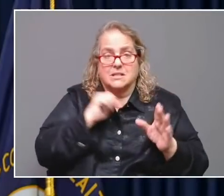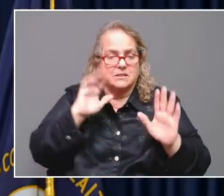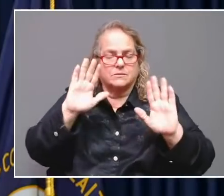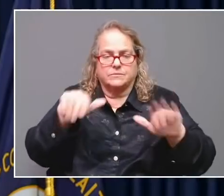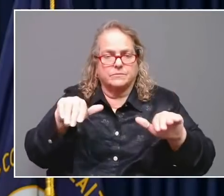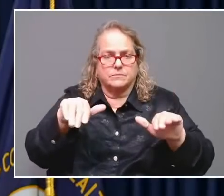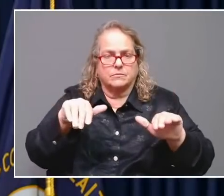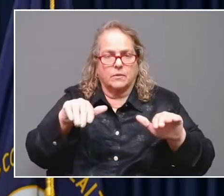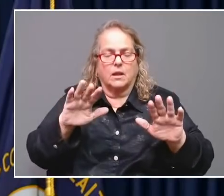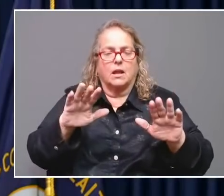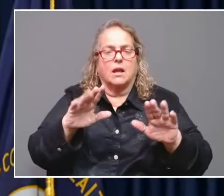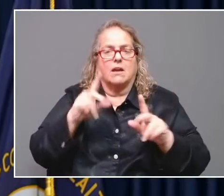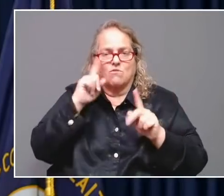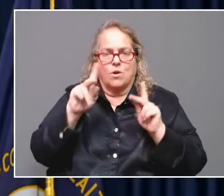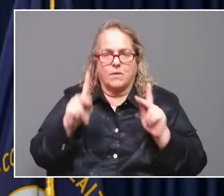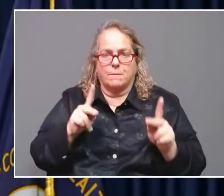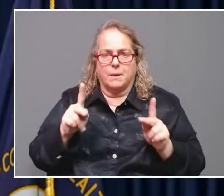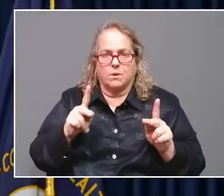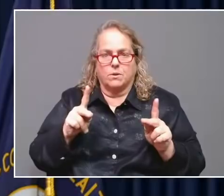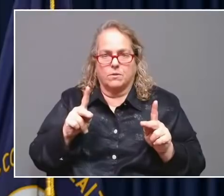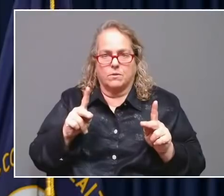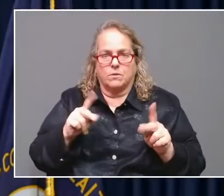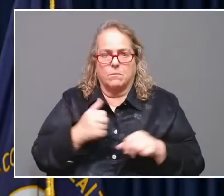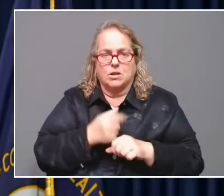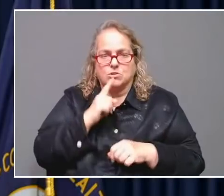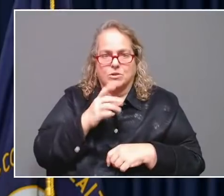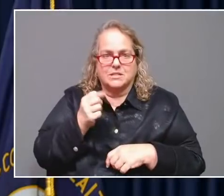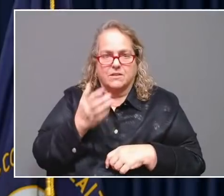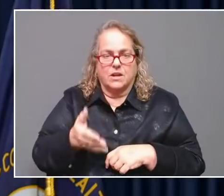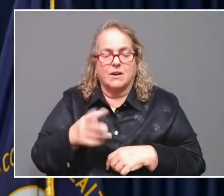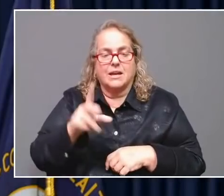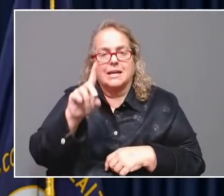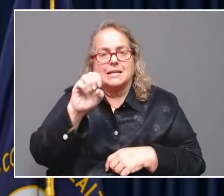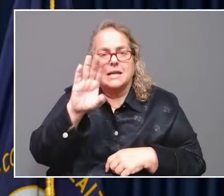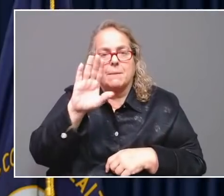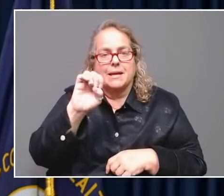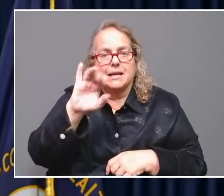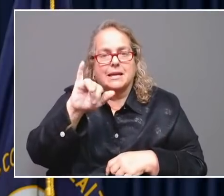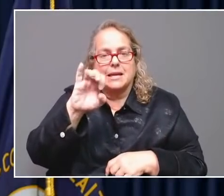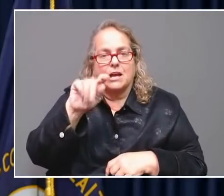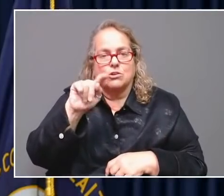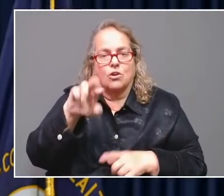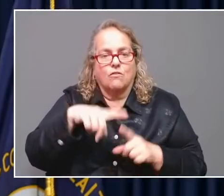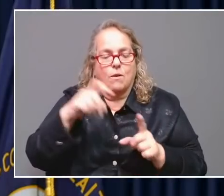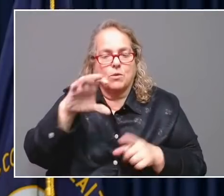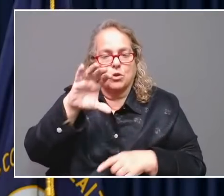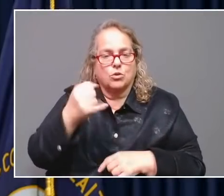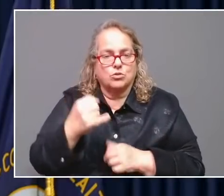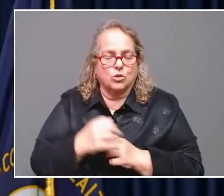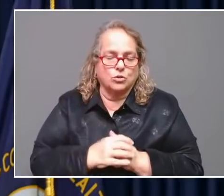sure it's in that final budget. Debbie Yetter from the Courier-Journal.